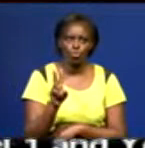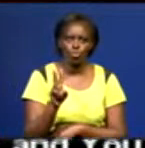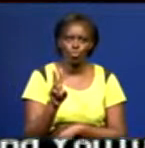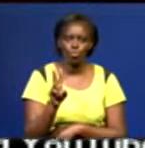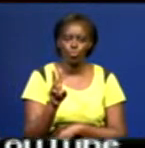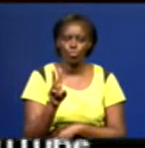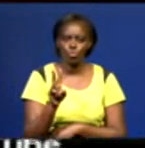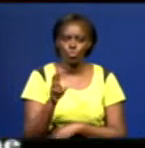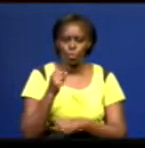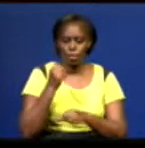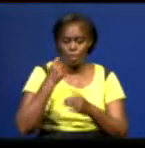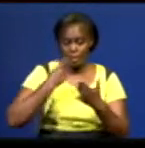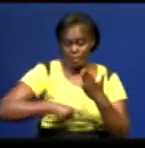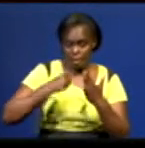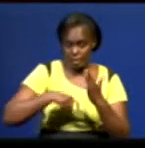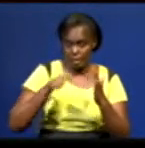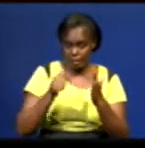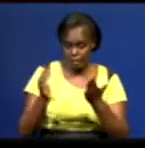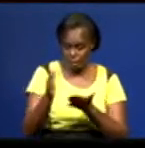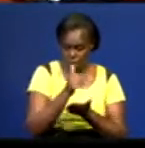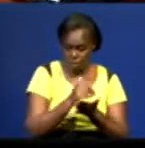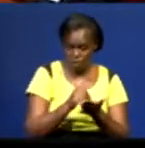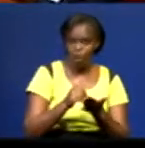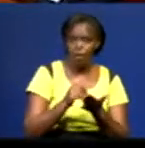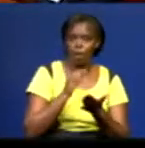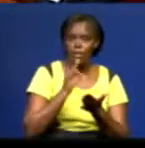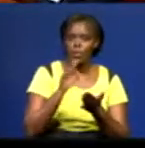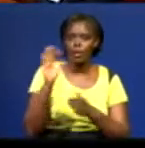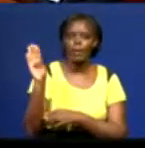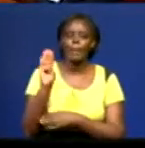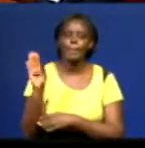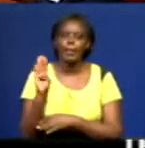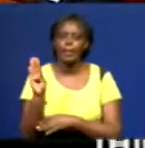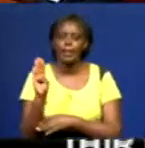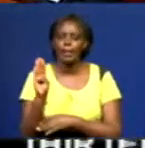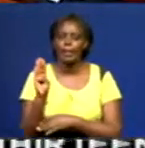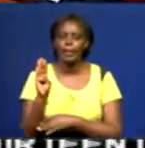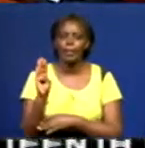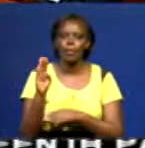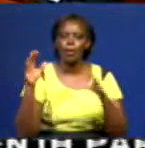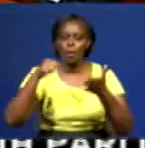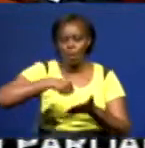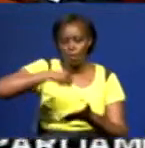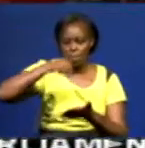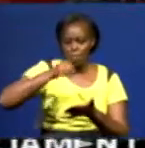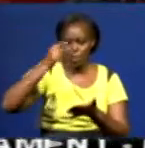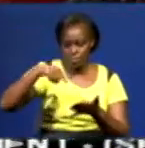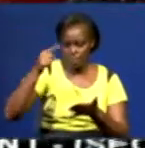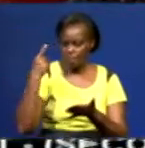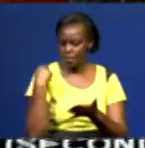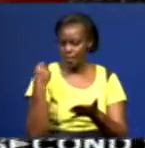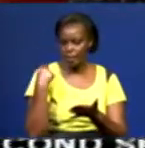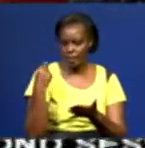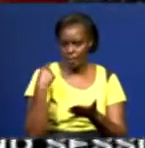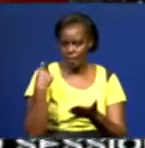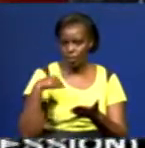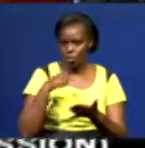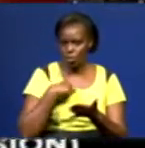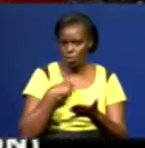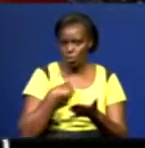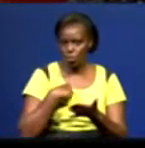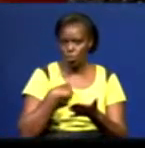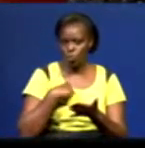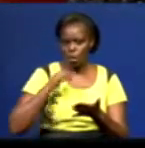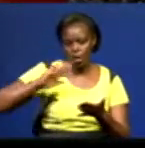through this tax, we are going to collect 300 billion. In this budget that we passed yesterday, we are